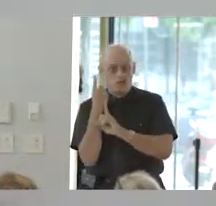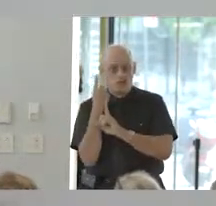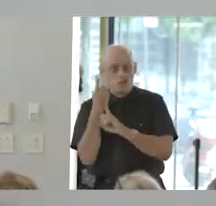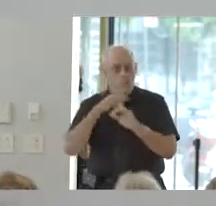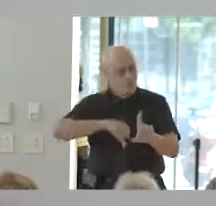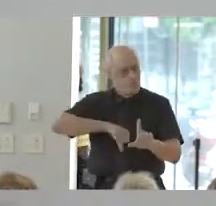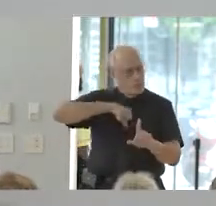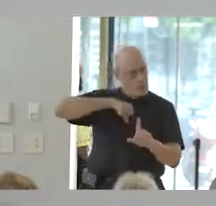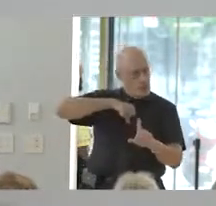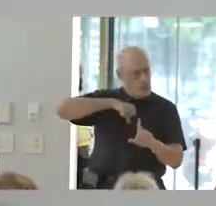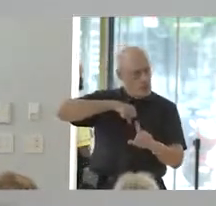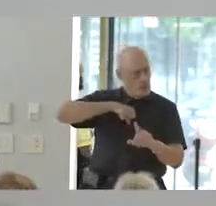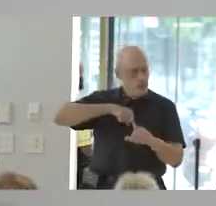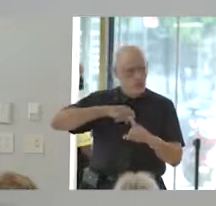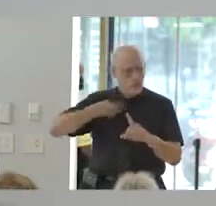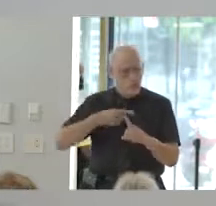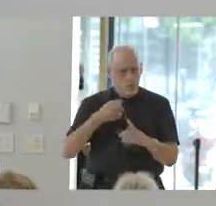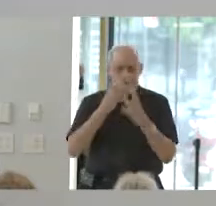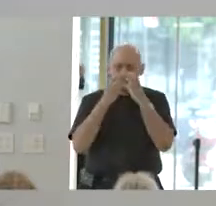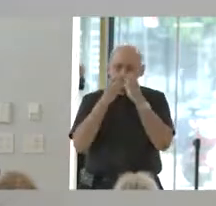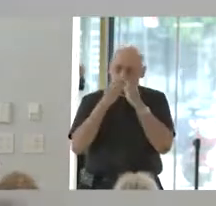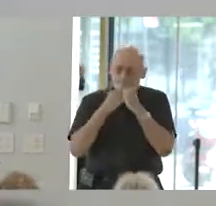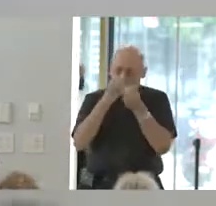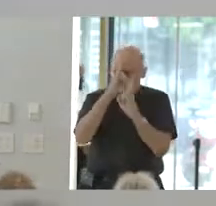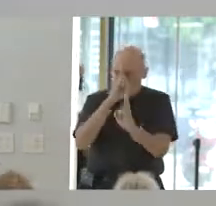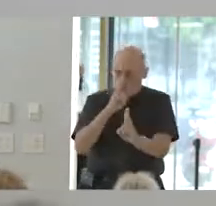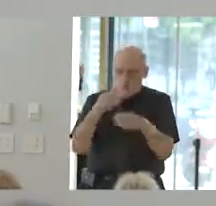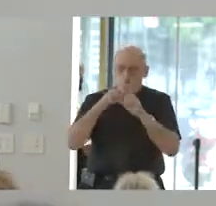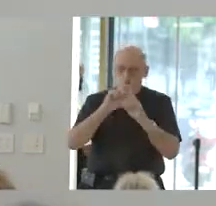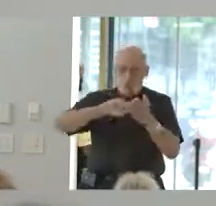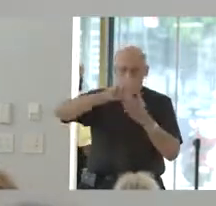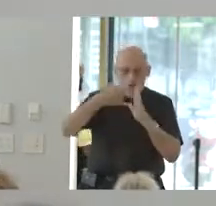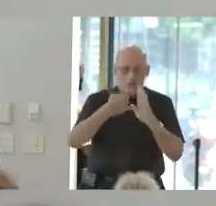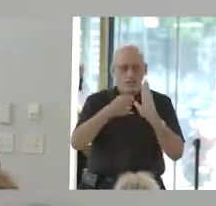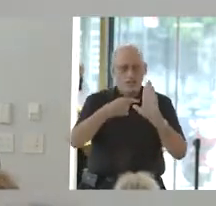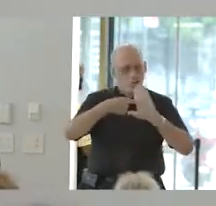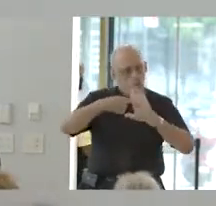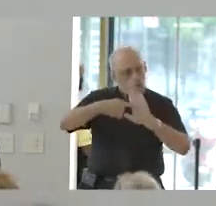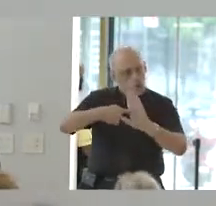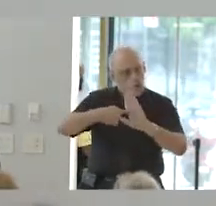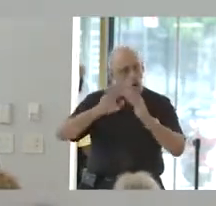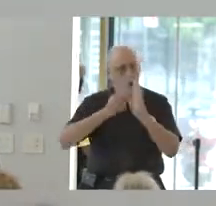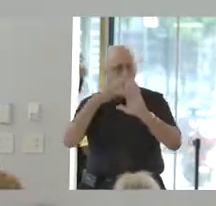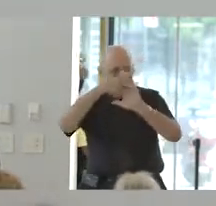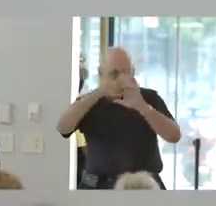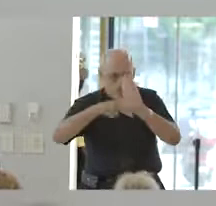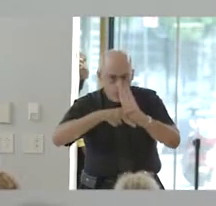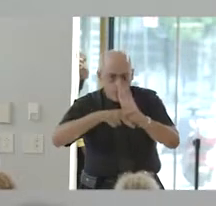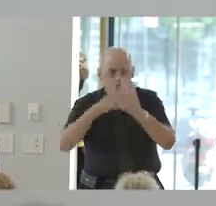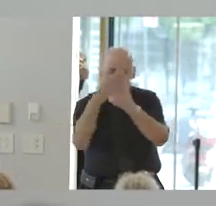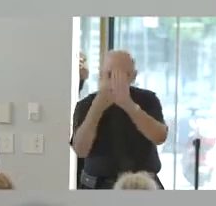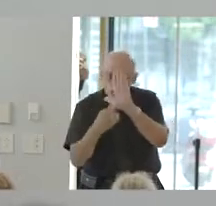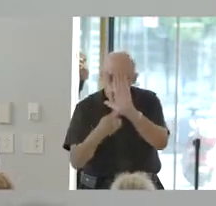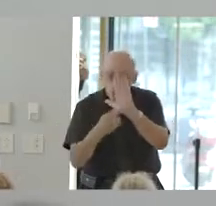very proud of and that we take very seriously. We want to make sure that our resiliency projects reflect the principles and the tenets